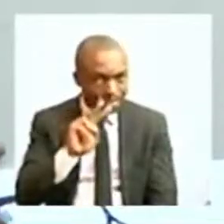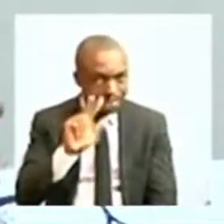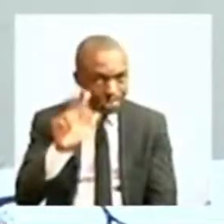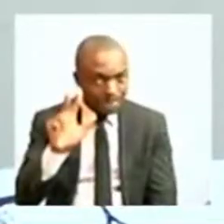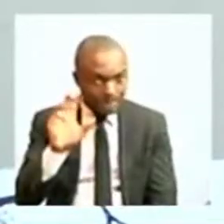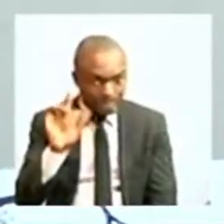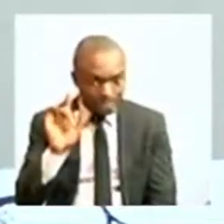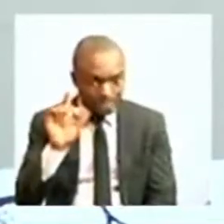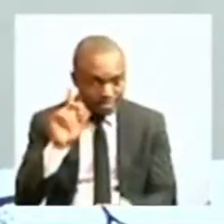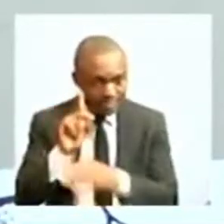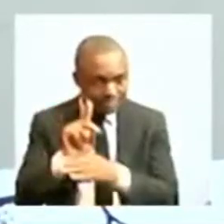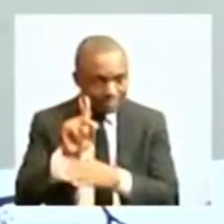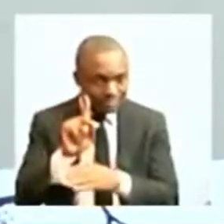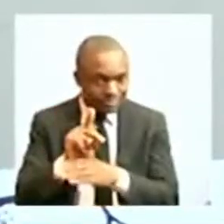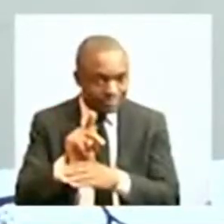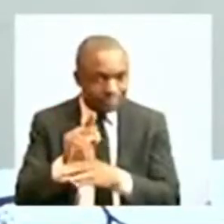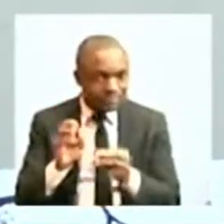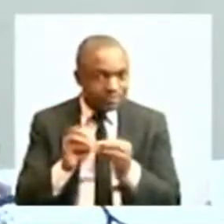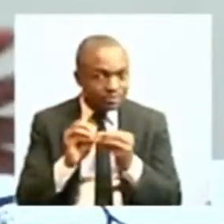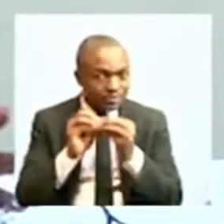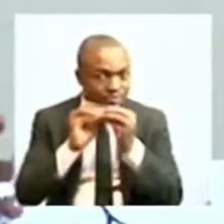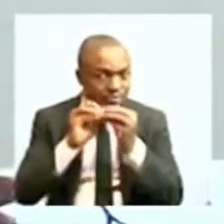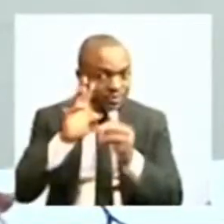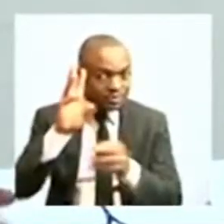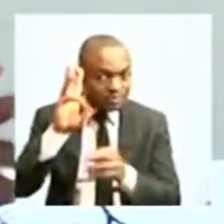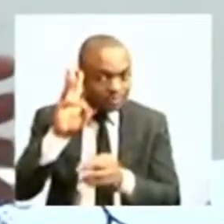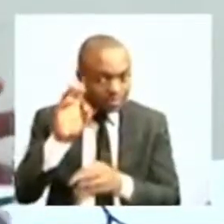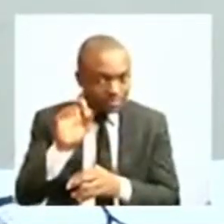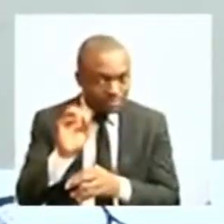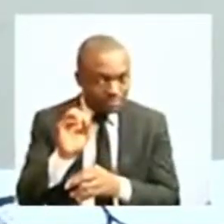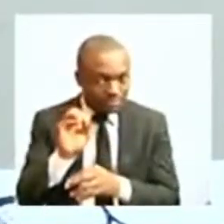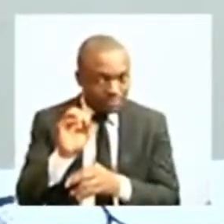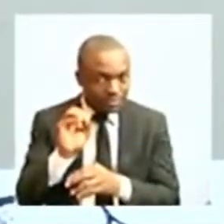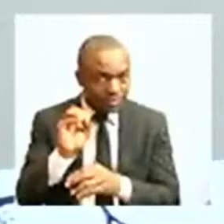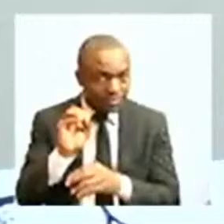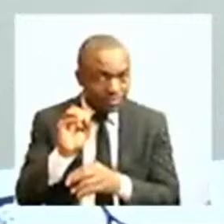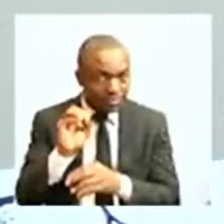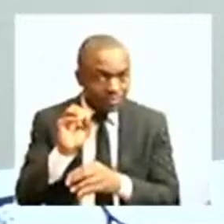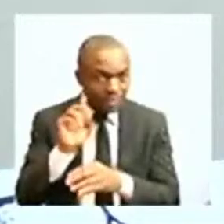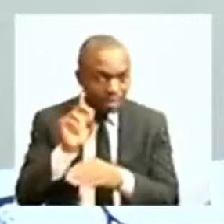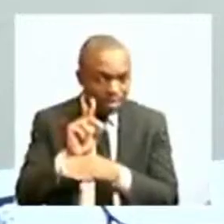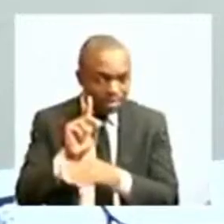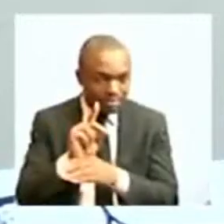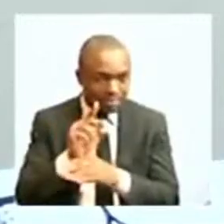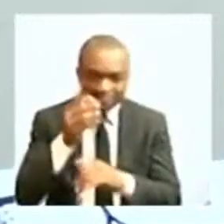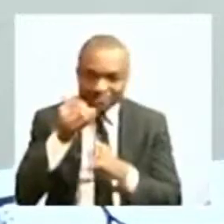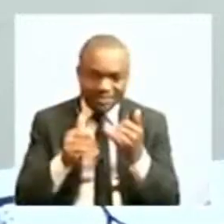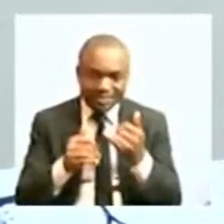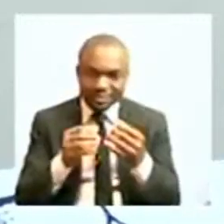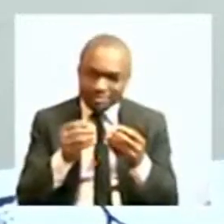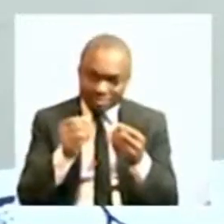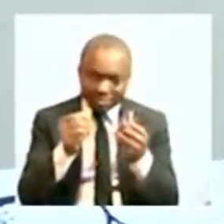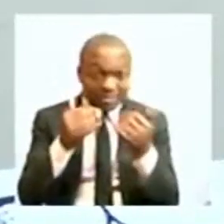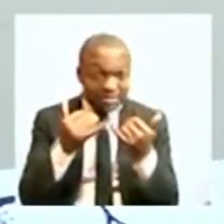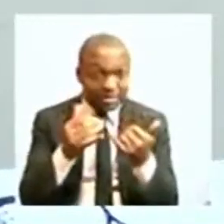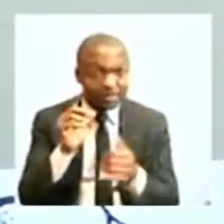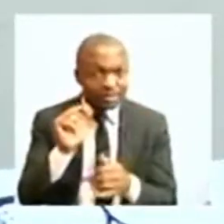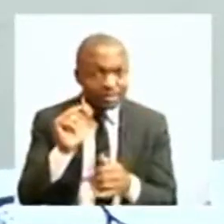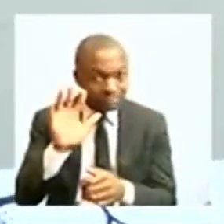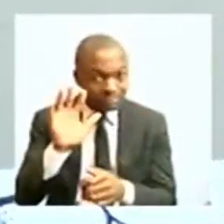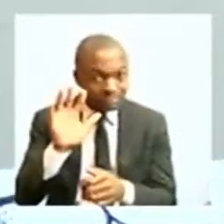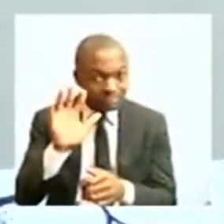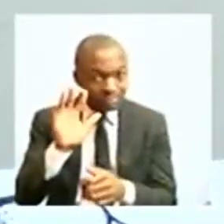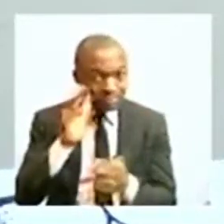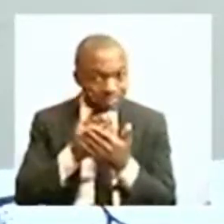2023, 18 projects. Or in total, is it 60? Done very few. Now, 2025, they're